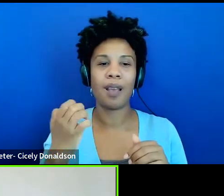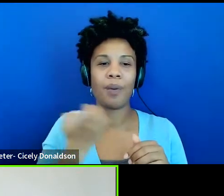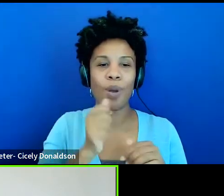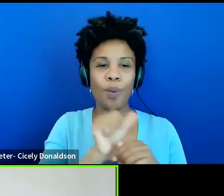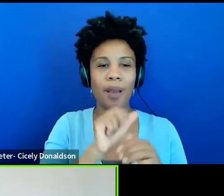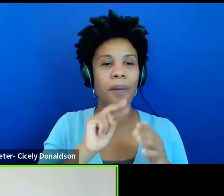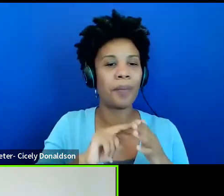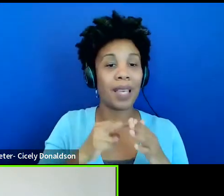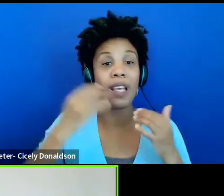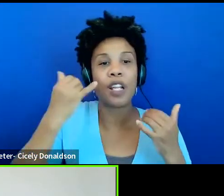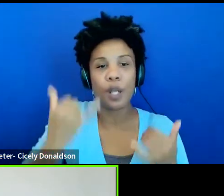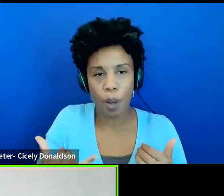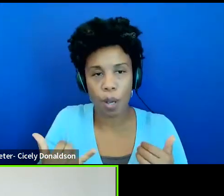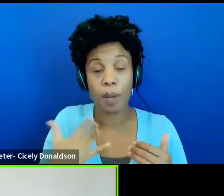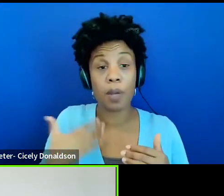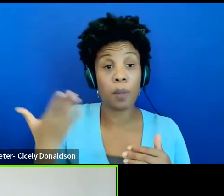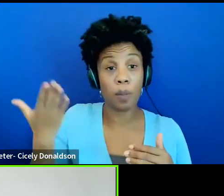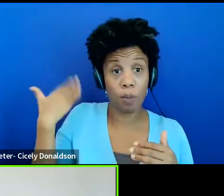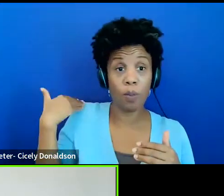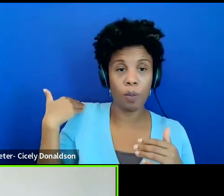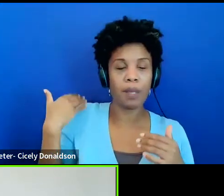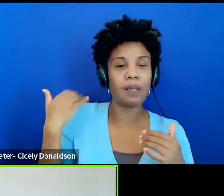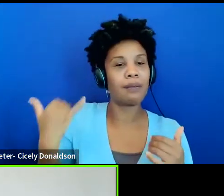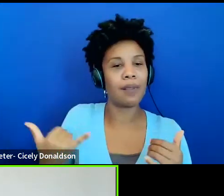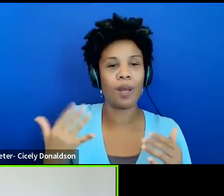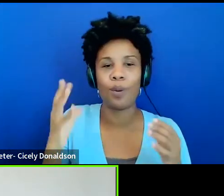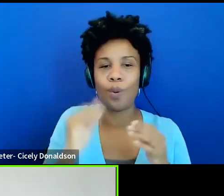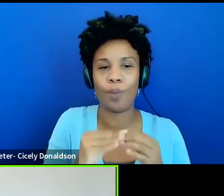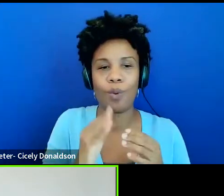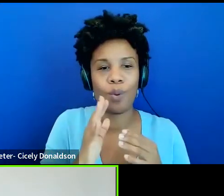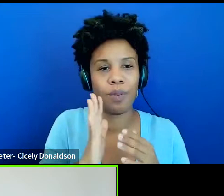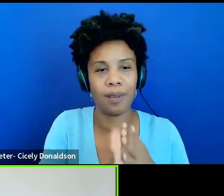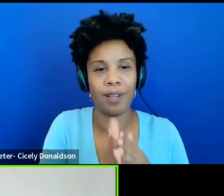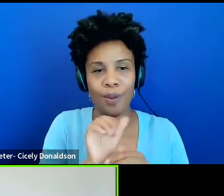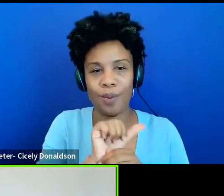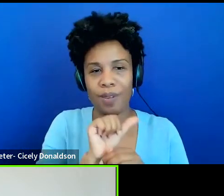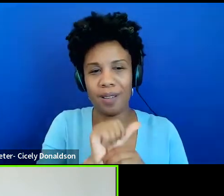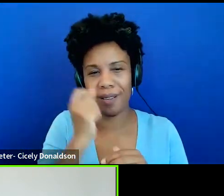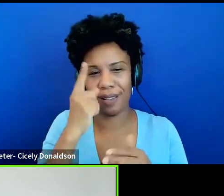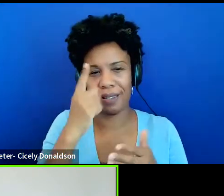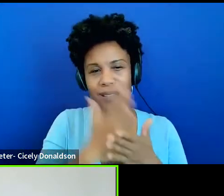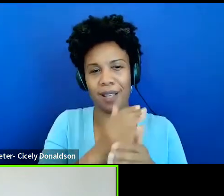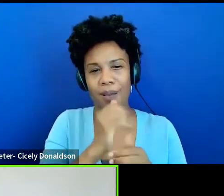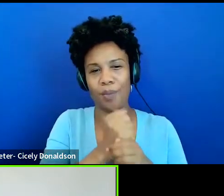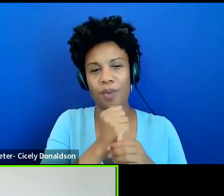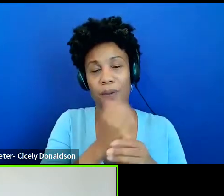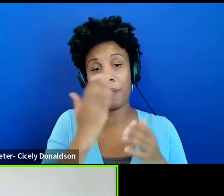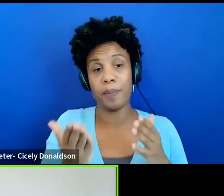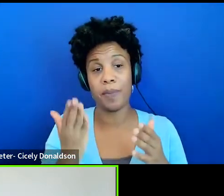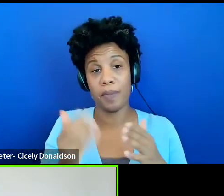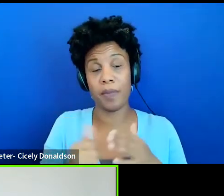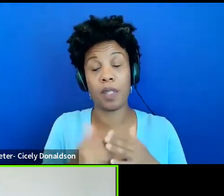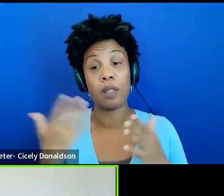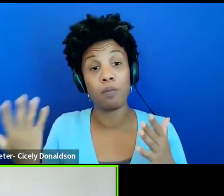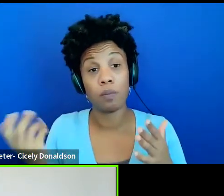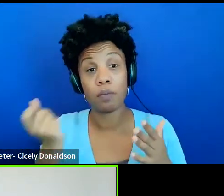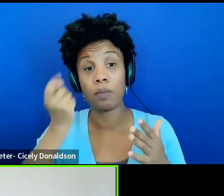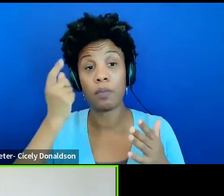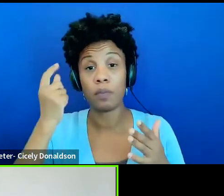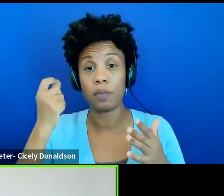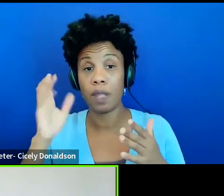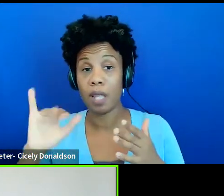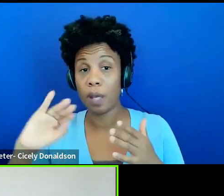can interrogate the data some more to see if this differed significantly in comparison to the rest of the general